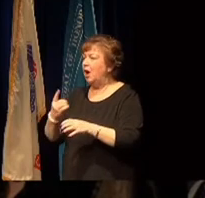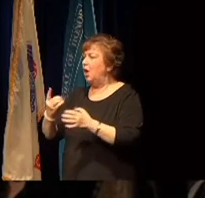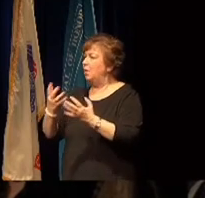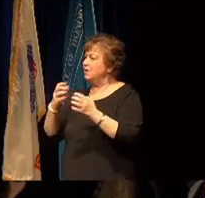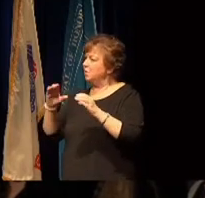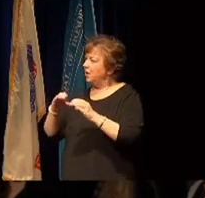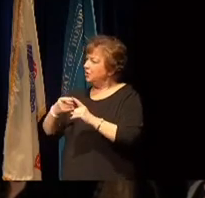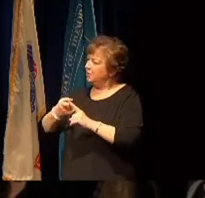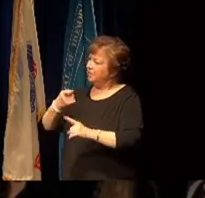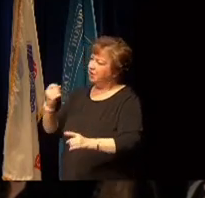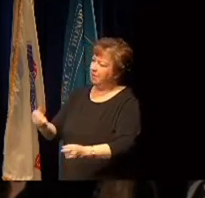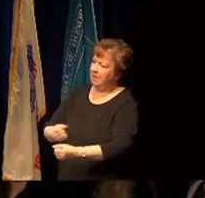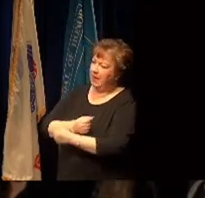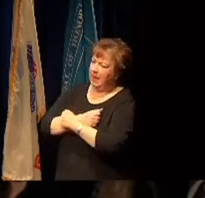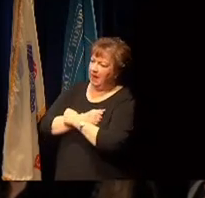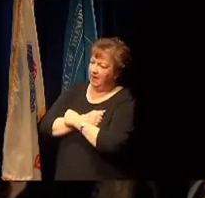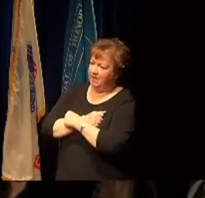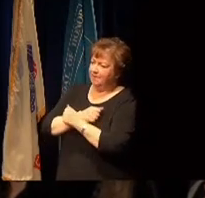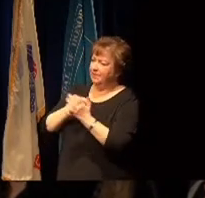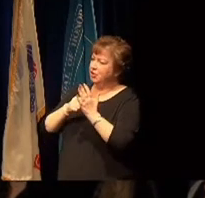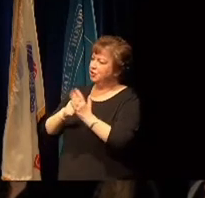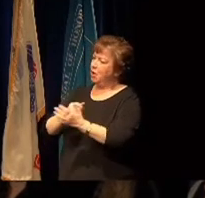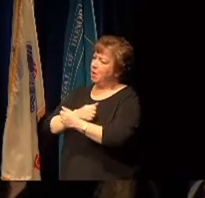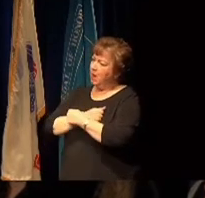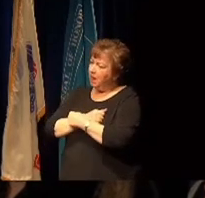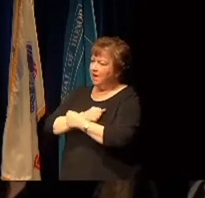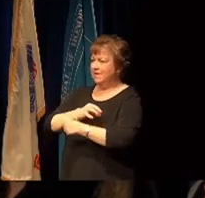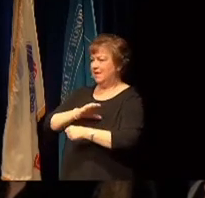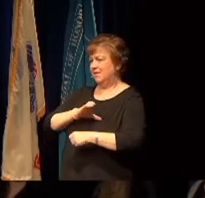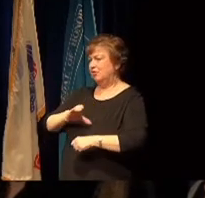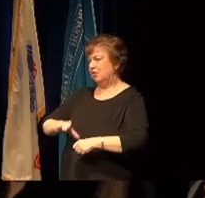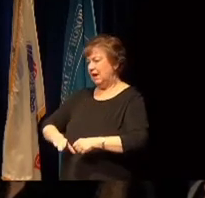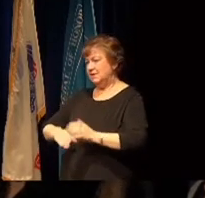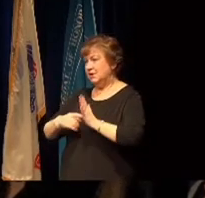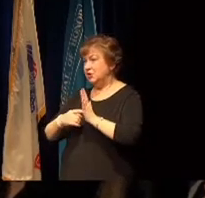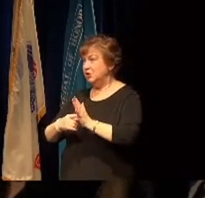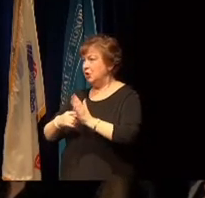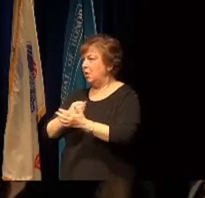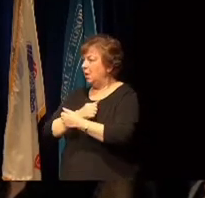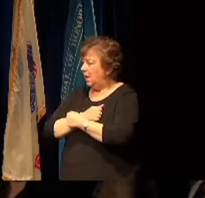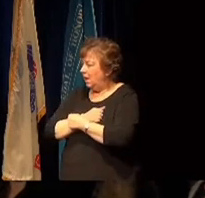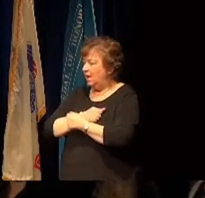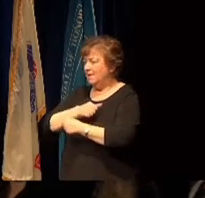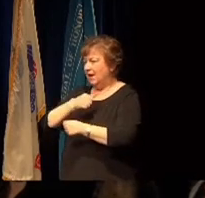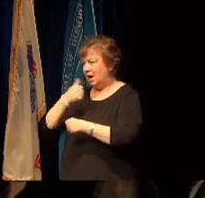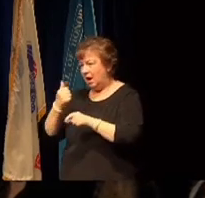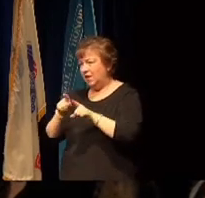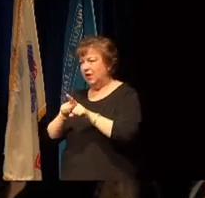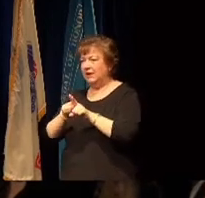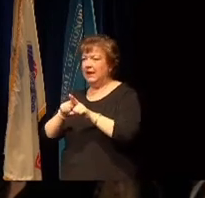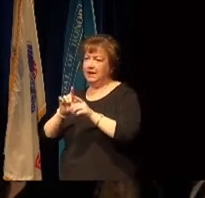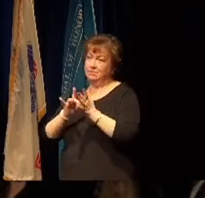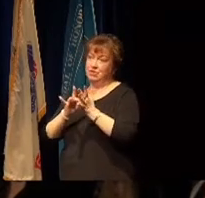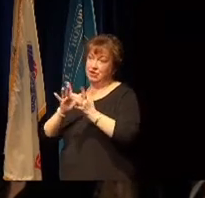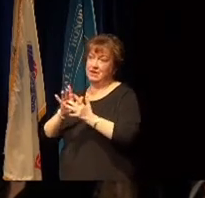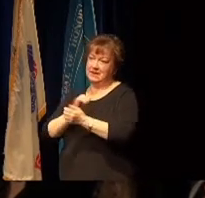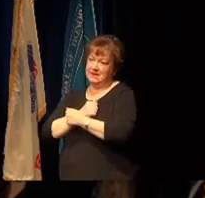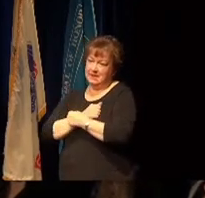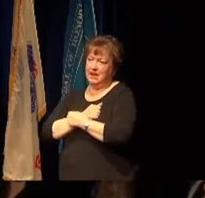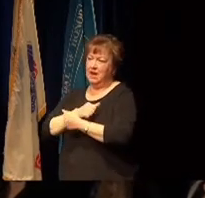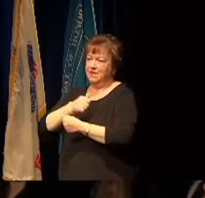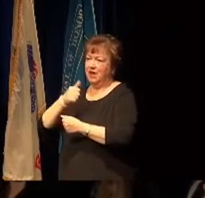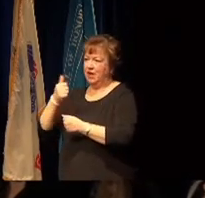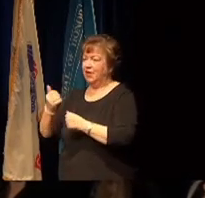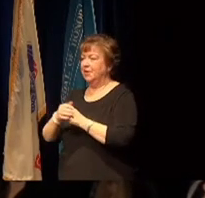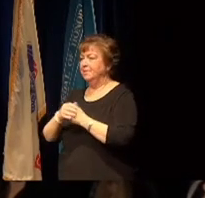of Christ to everyone he came into contact with. He truly showed what loving others as Jesus loved others should look like. And now he